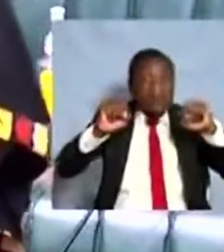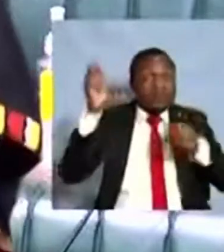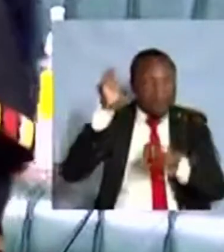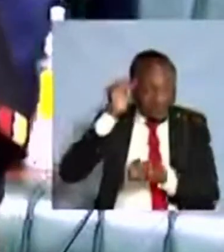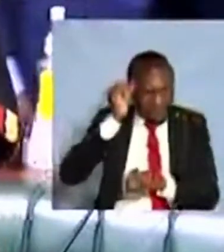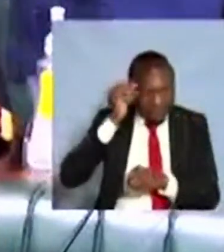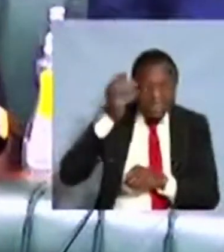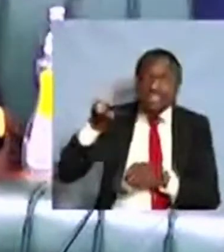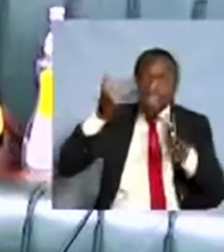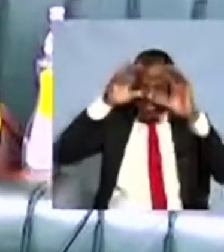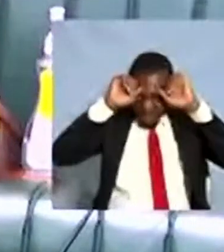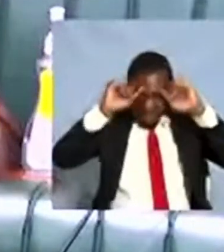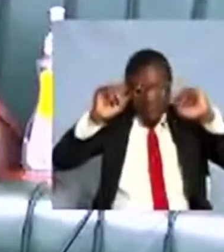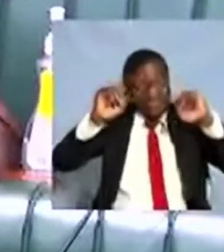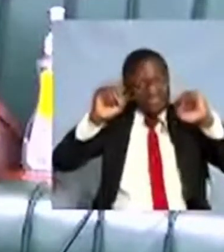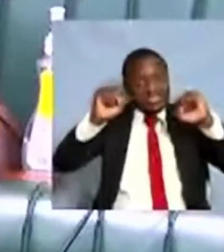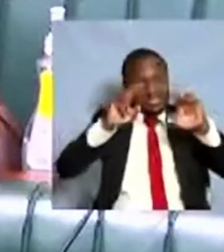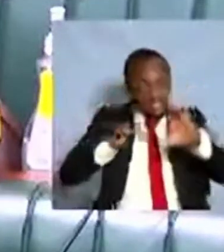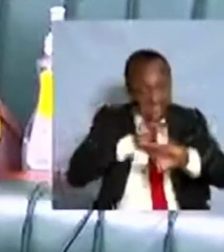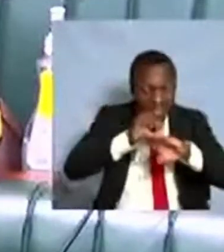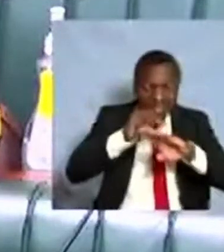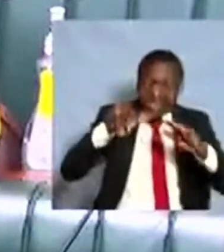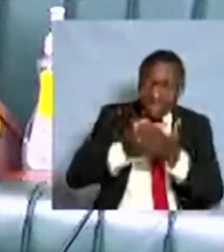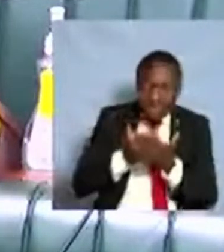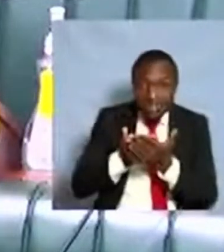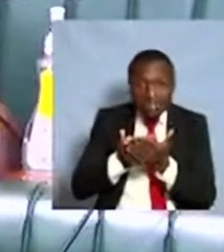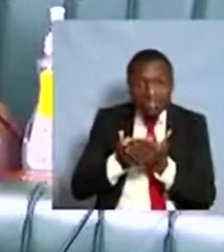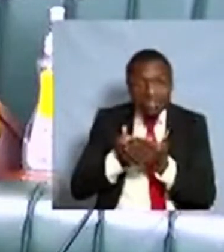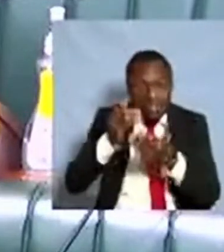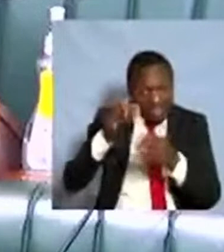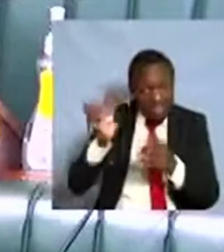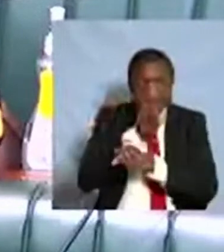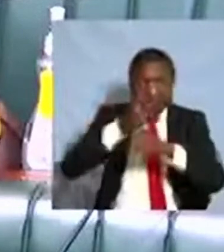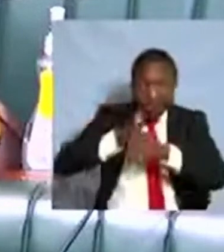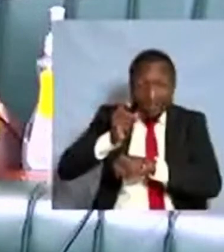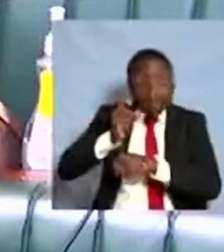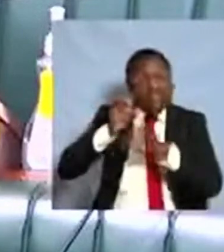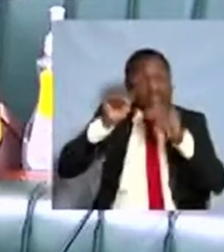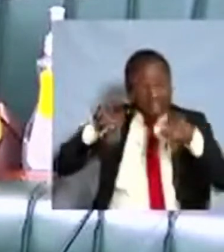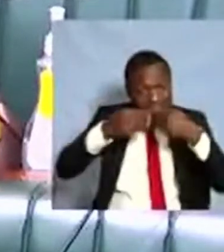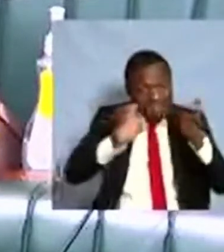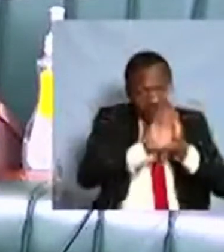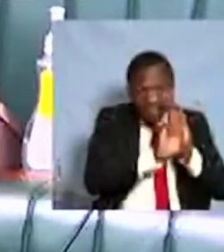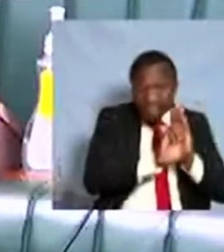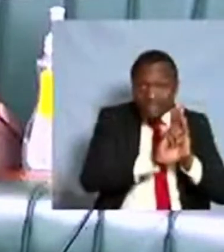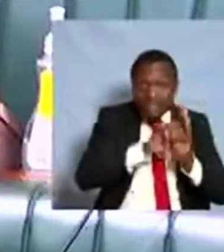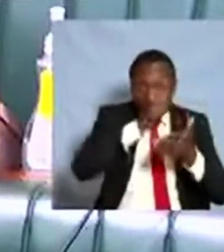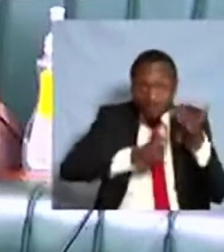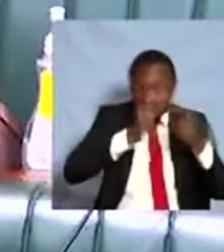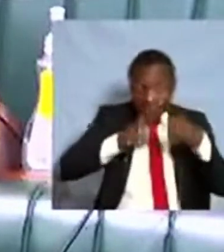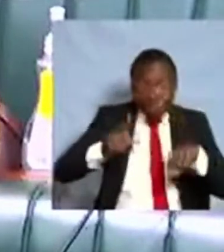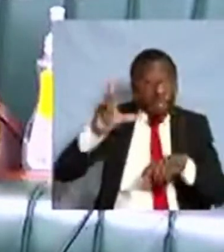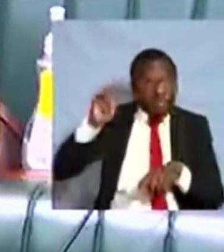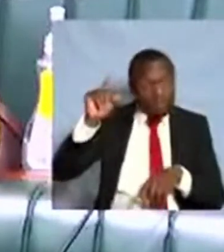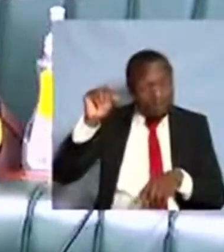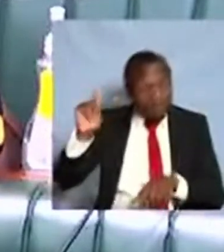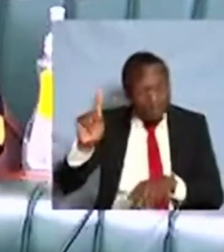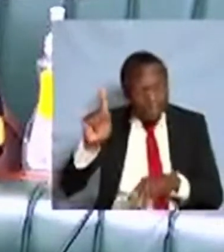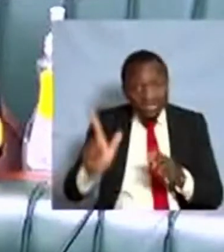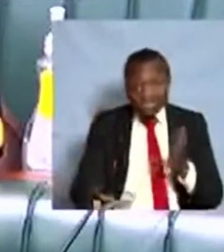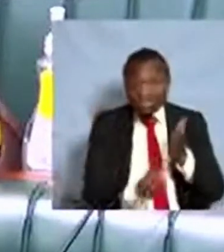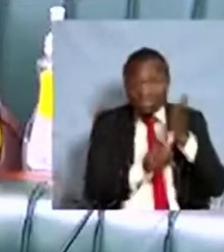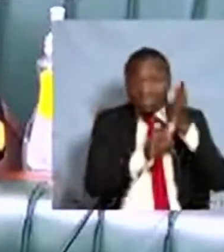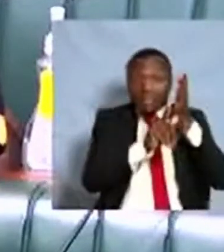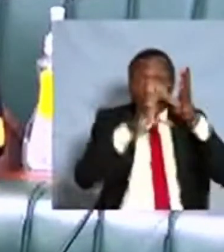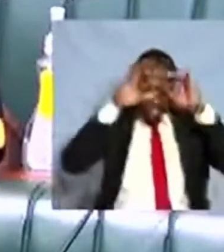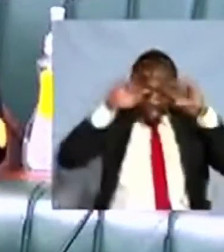that he's the head of the nation. No matter how he got injured. I can give an example what happened in 2021. The vice